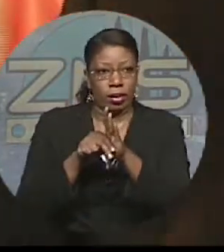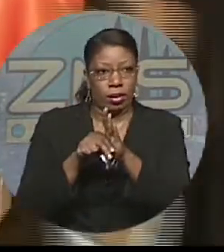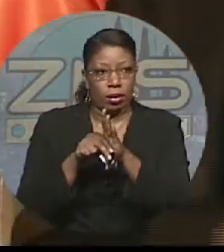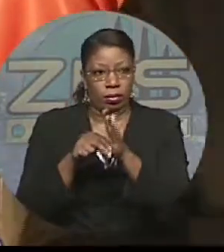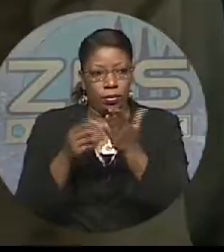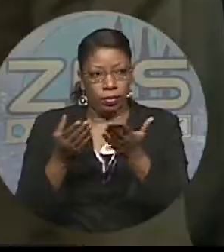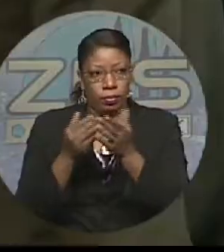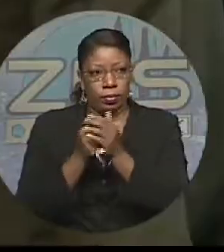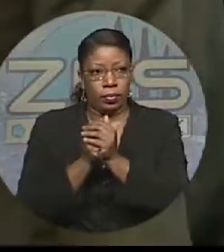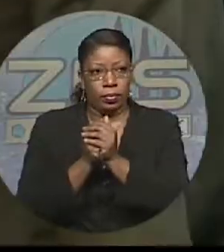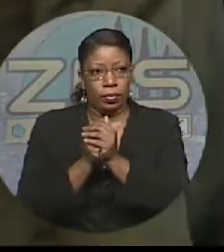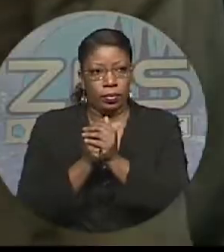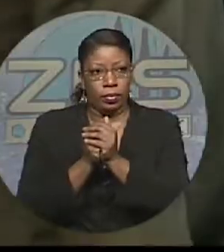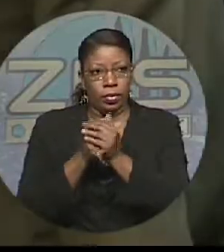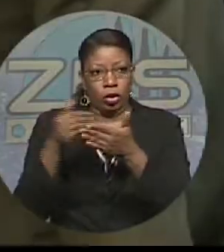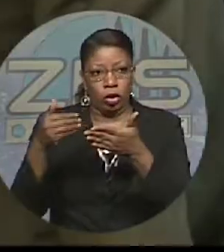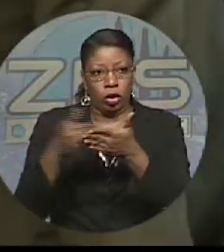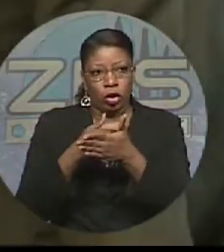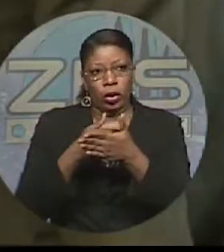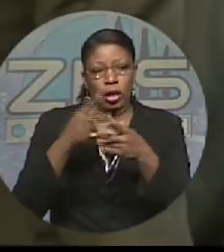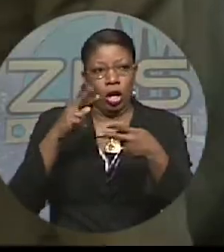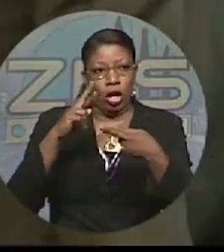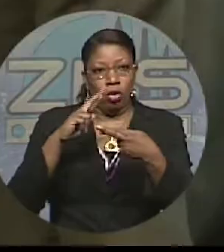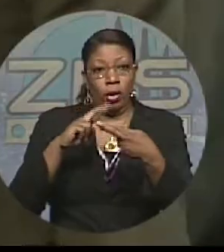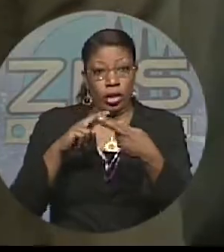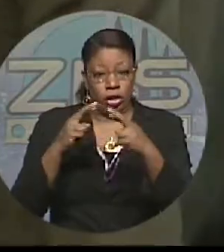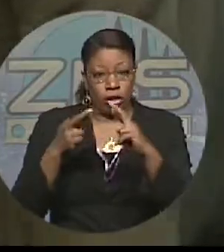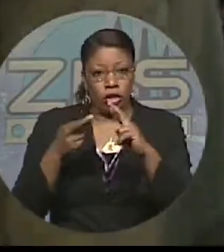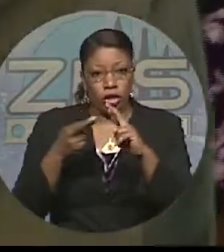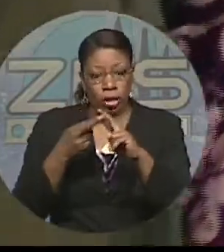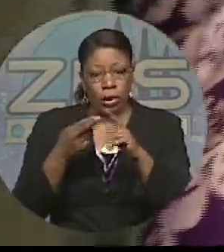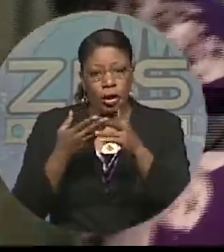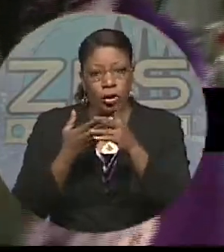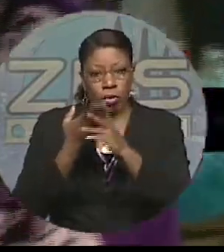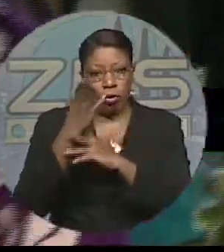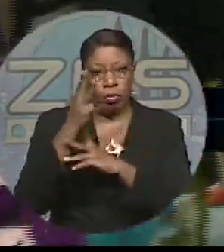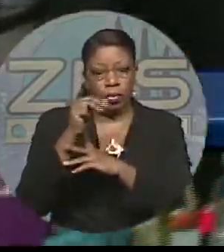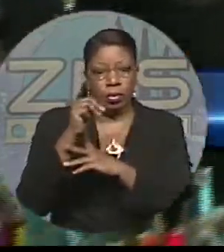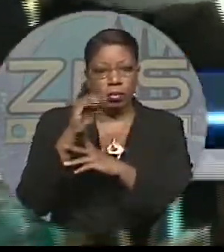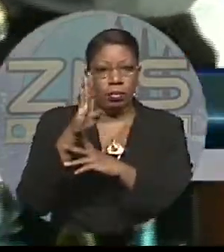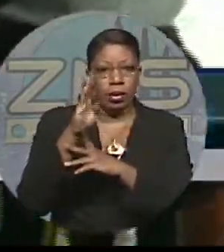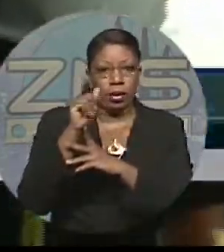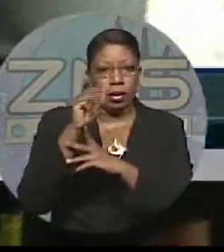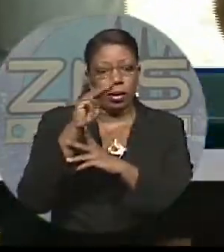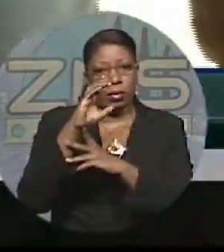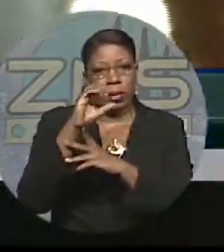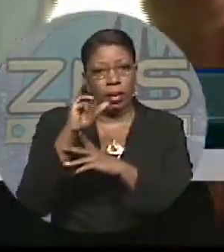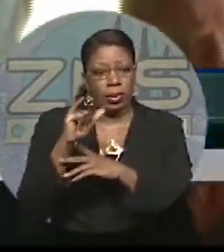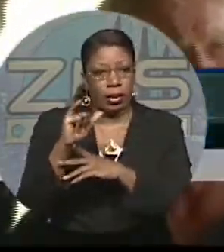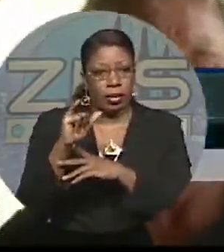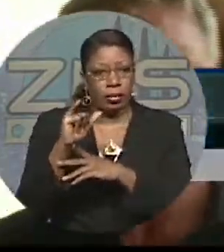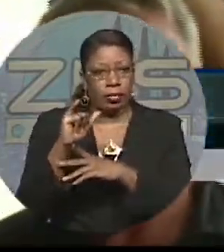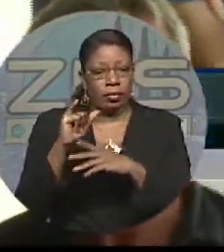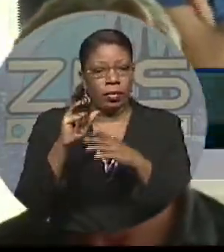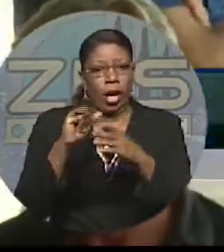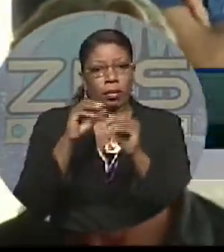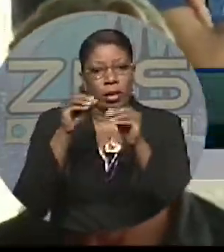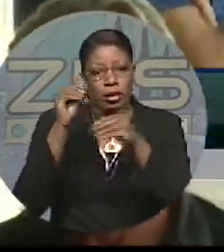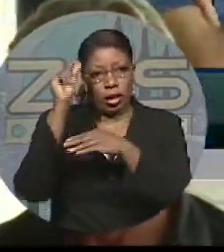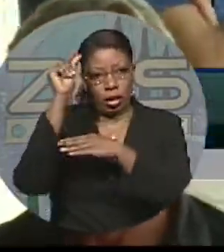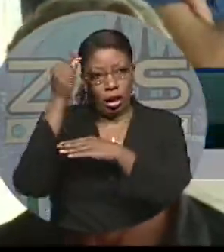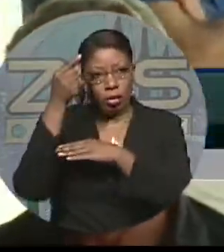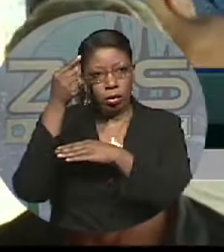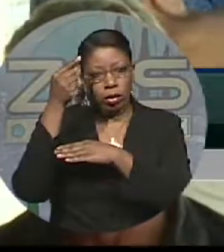Leedons. The newly formed relationship was made possible through BAMSI's partner, the University of Miami, who has put the government in touch with